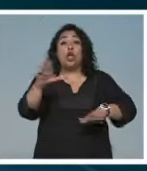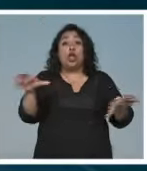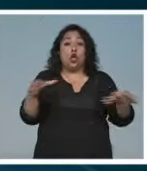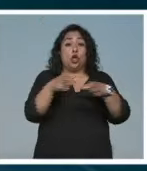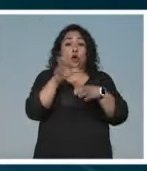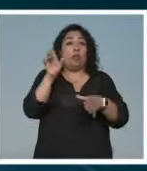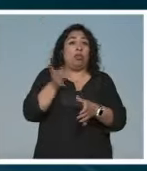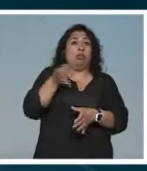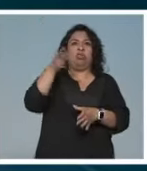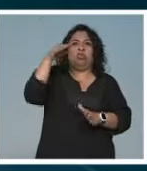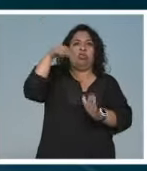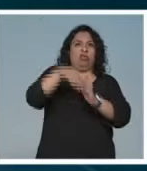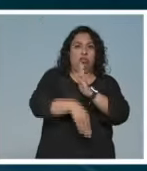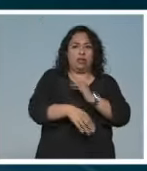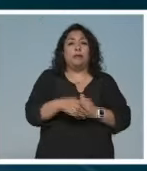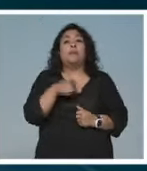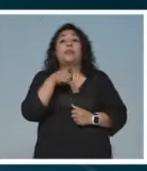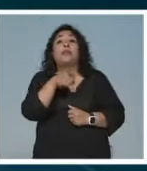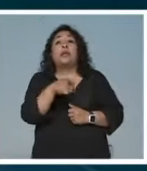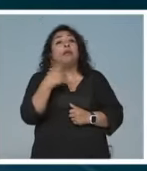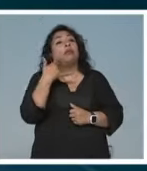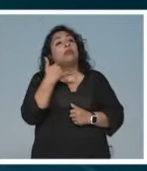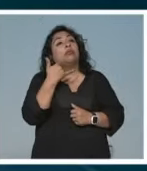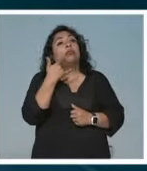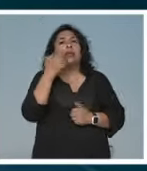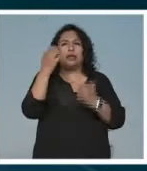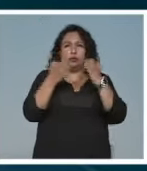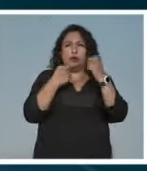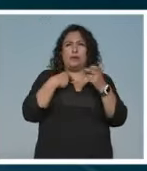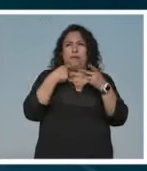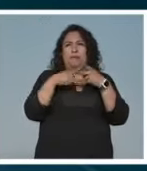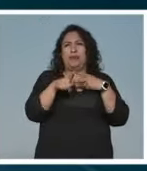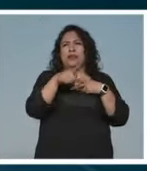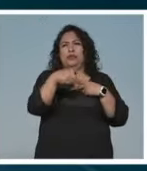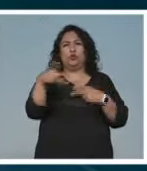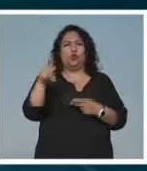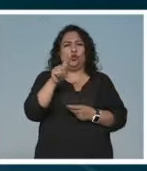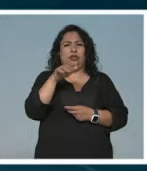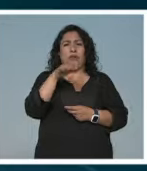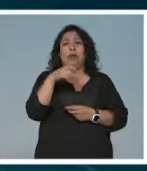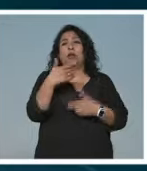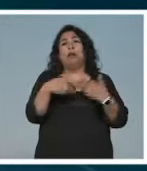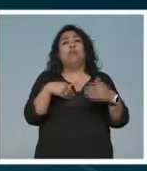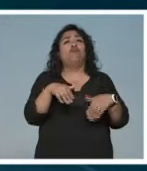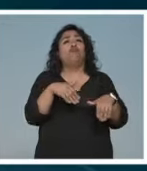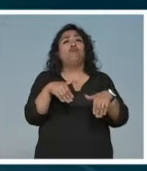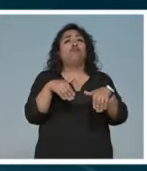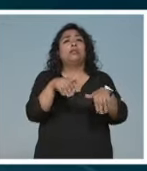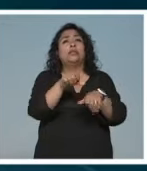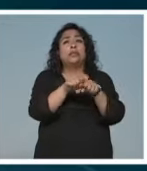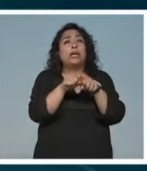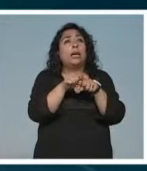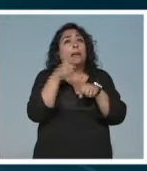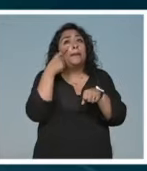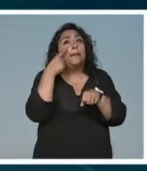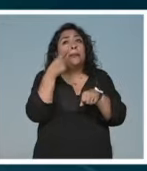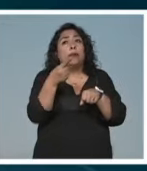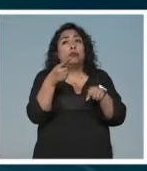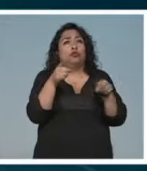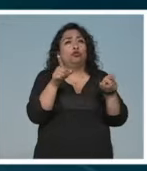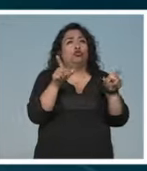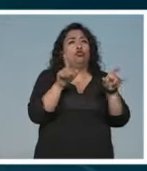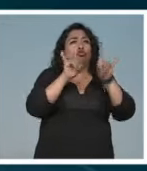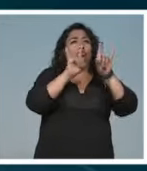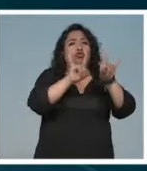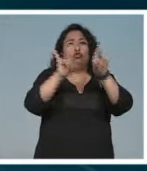fell. El recorrido de la muestra comienza con una obra de Tamayo, pero al caminar por las salas, vemos una al lado de la